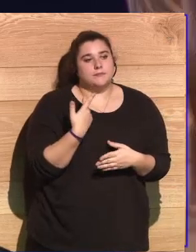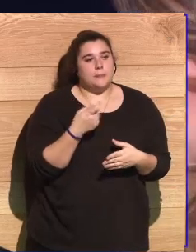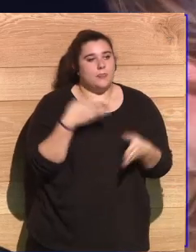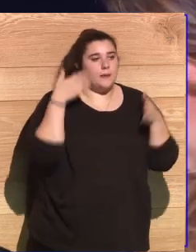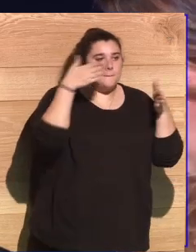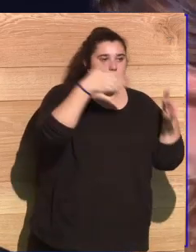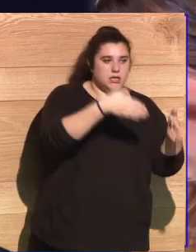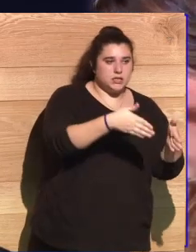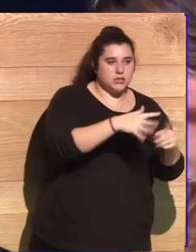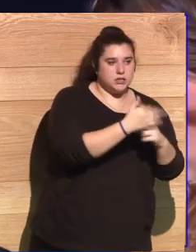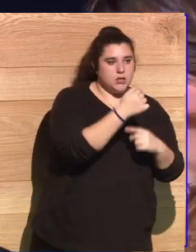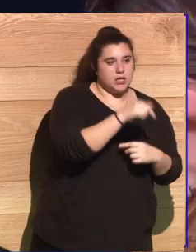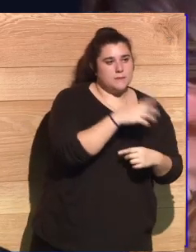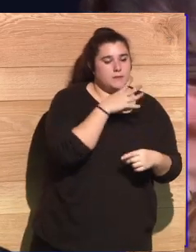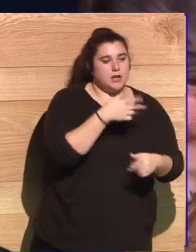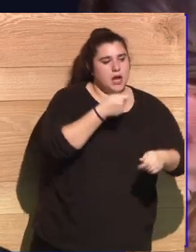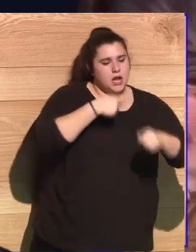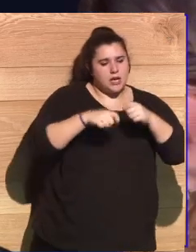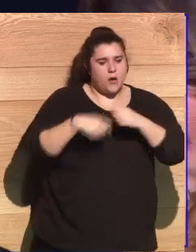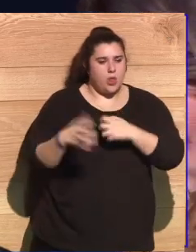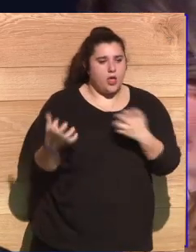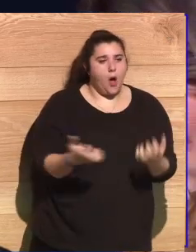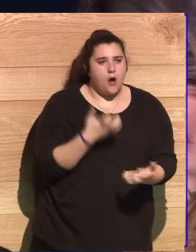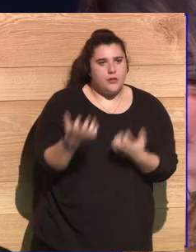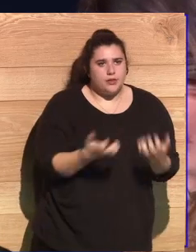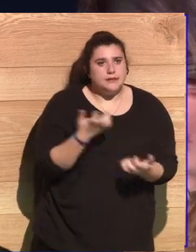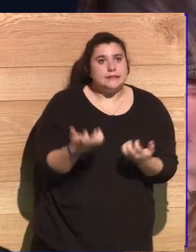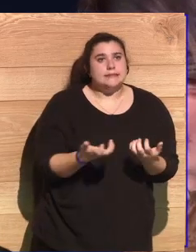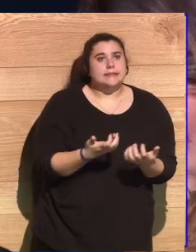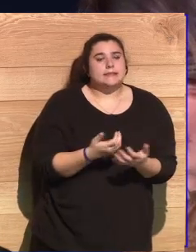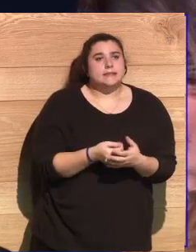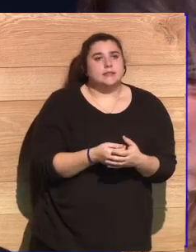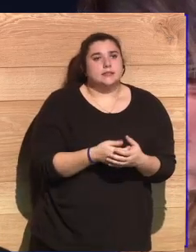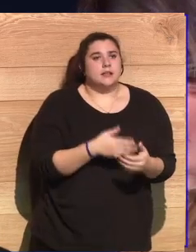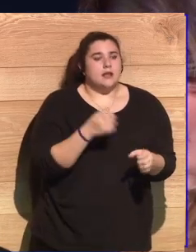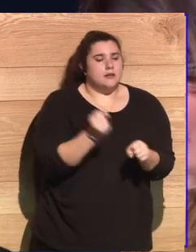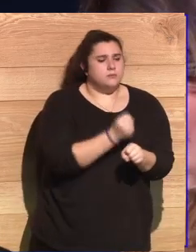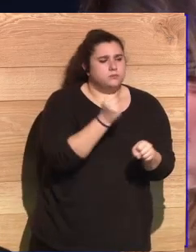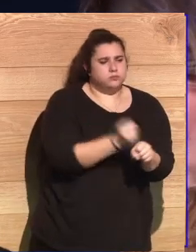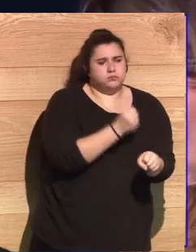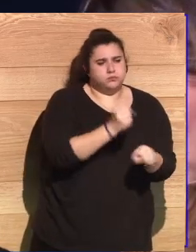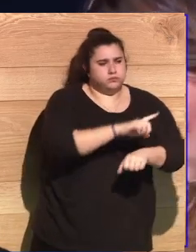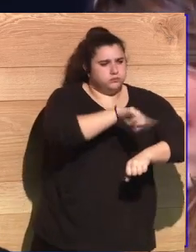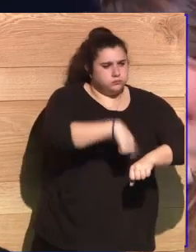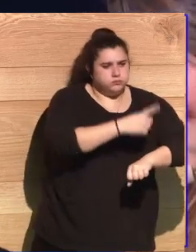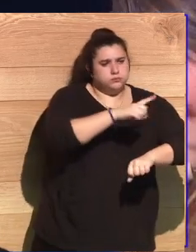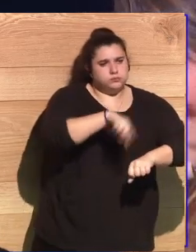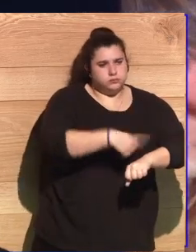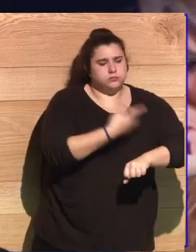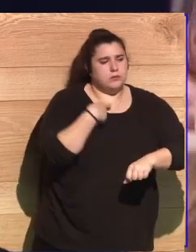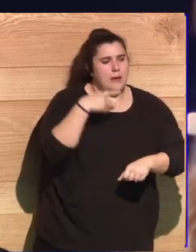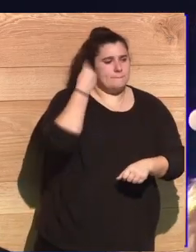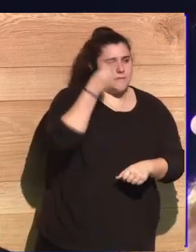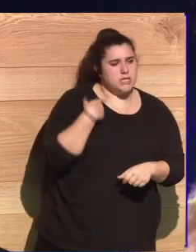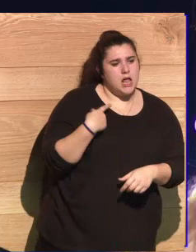business, your work goes home with you. You're worrying about what the menu is for the next week or where you're going to get the staff that